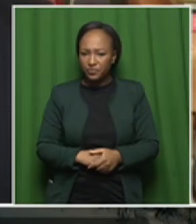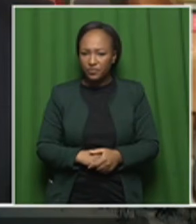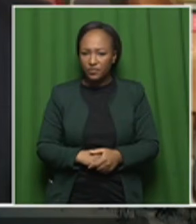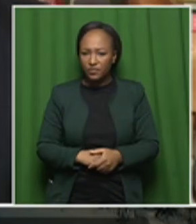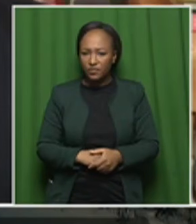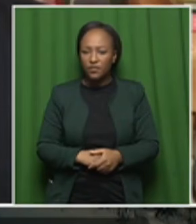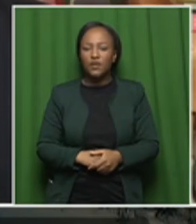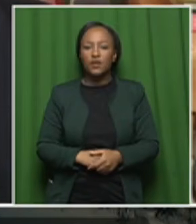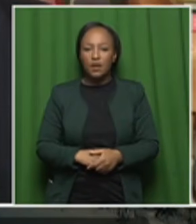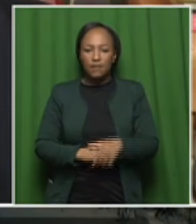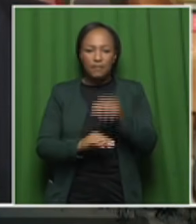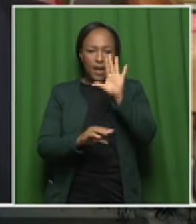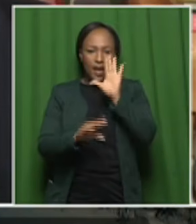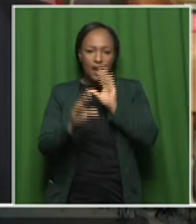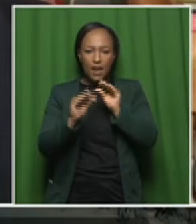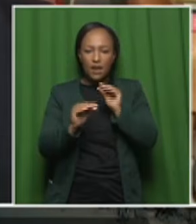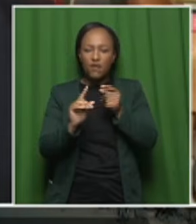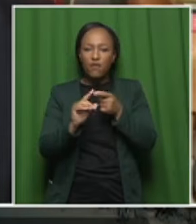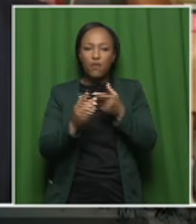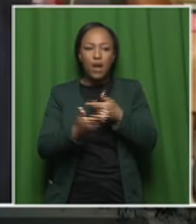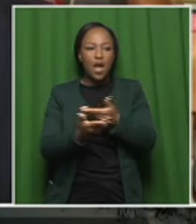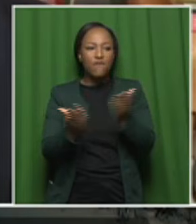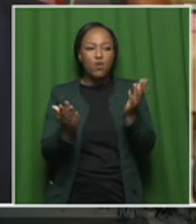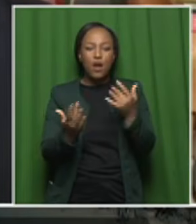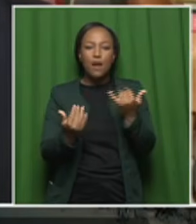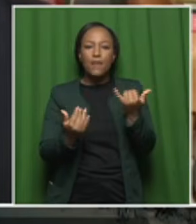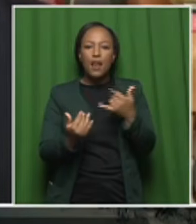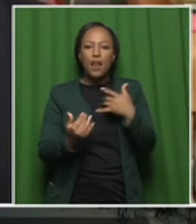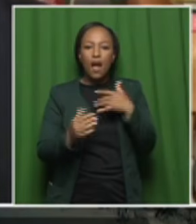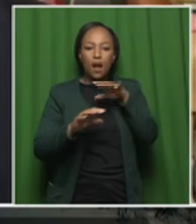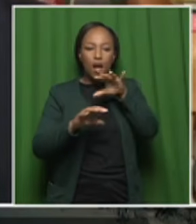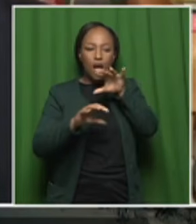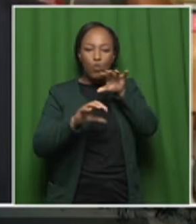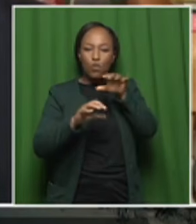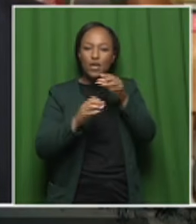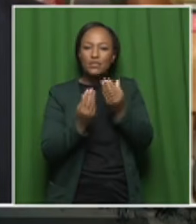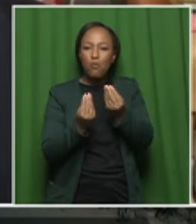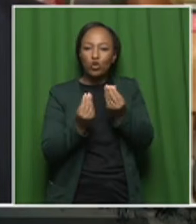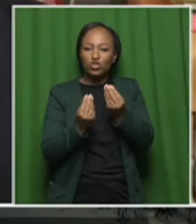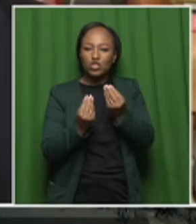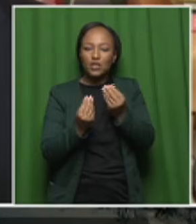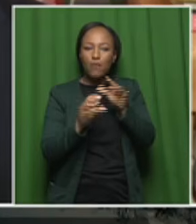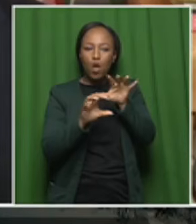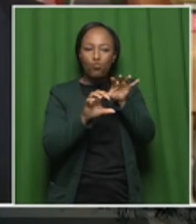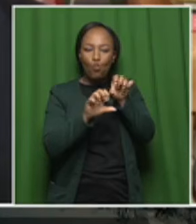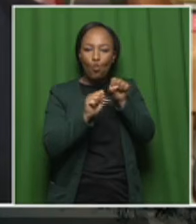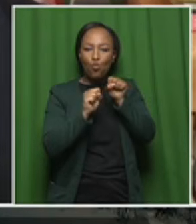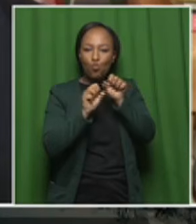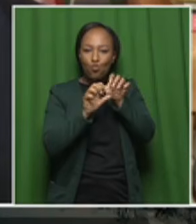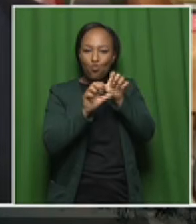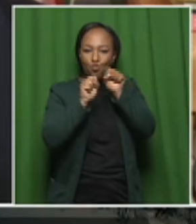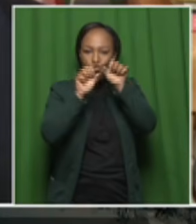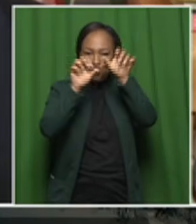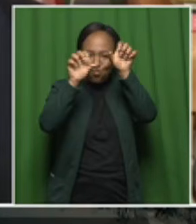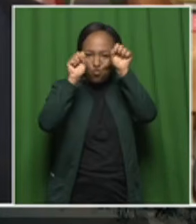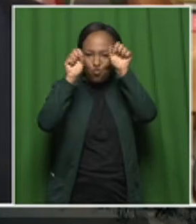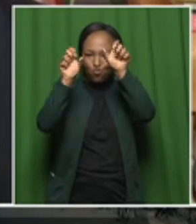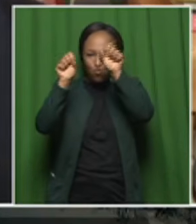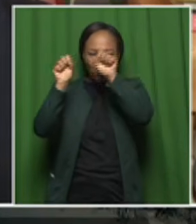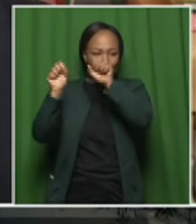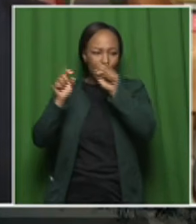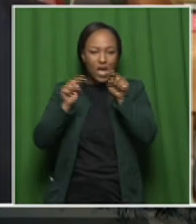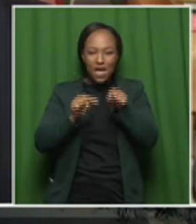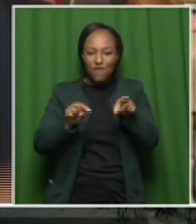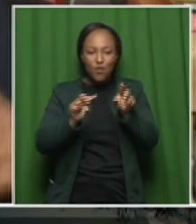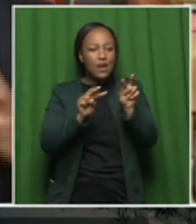Oh, I learn from everyone. I'm like a sponge. Okay. So I'm looking at what everyone is